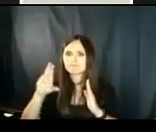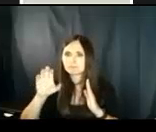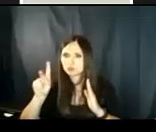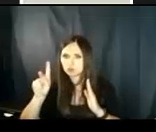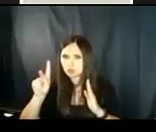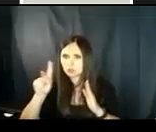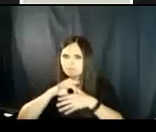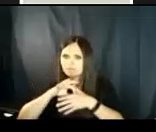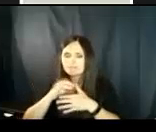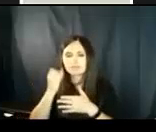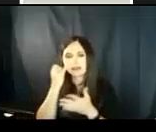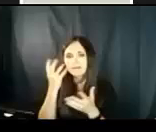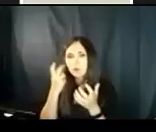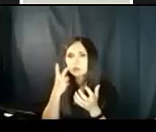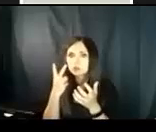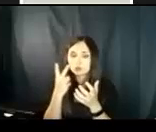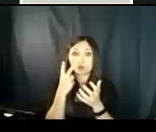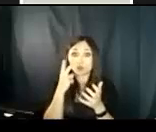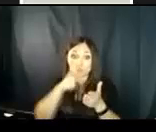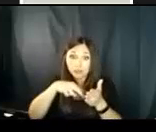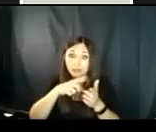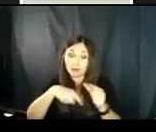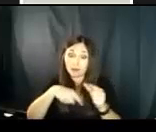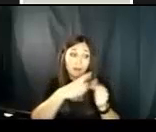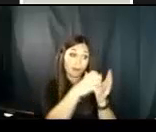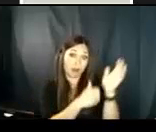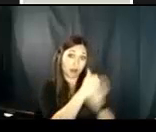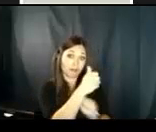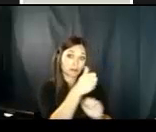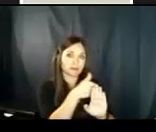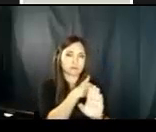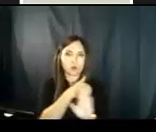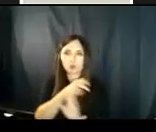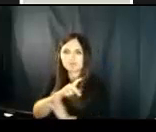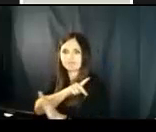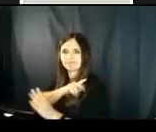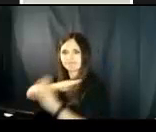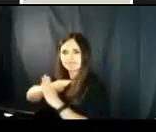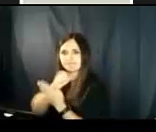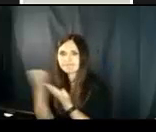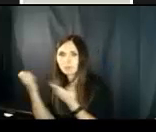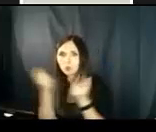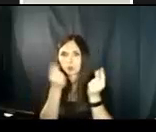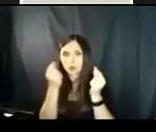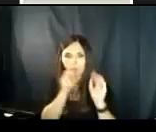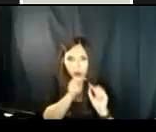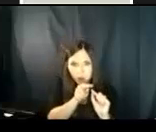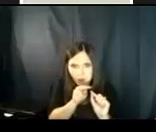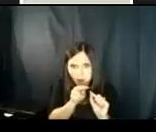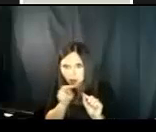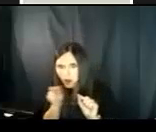about gloves before I read about personal protective equipment, I'll go to the bottom one and I can read, and I know